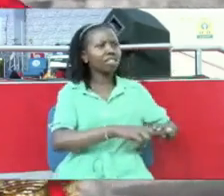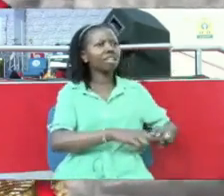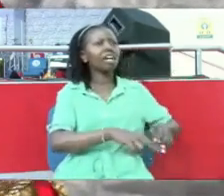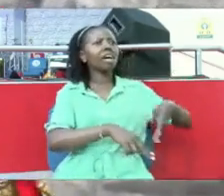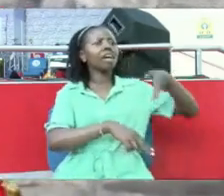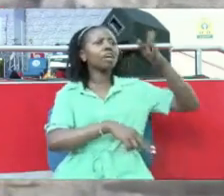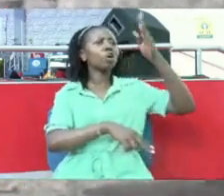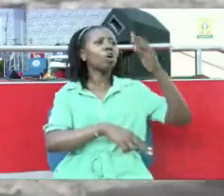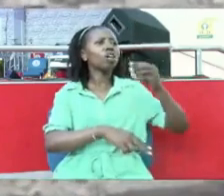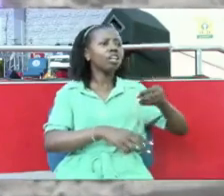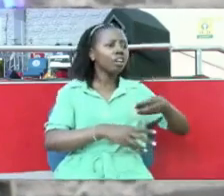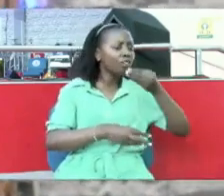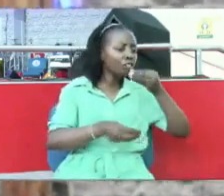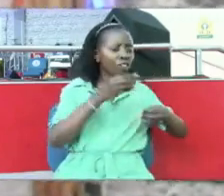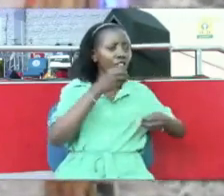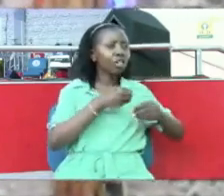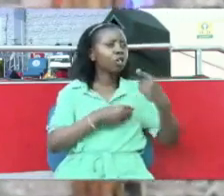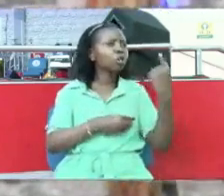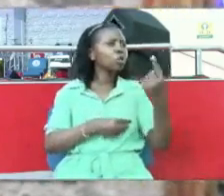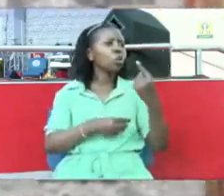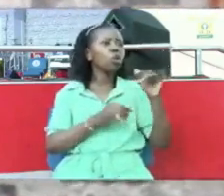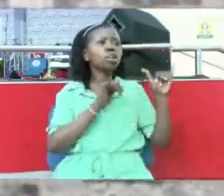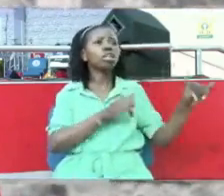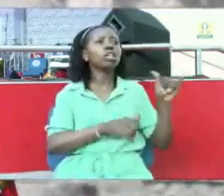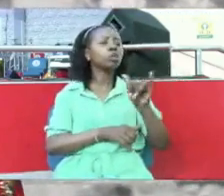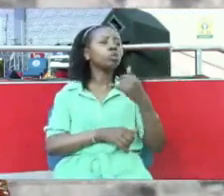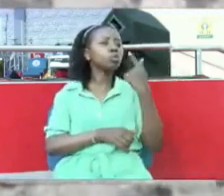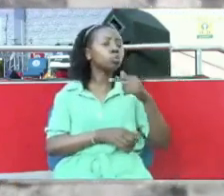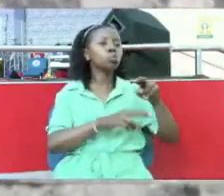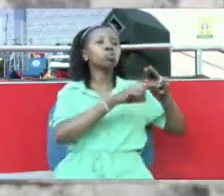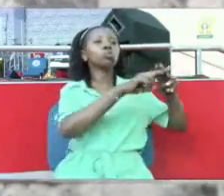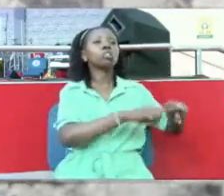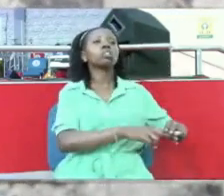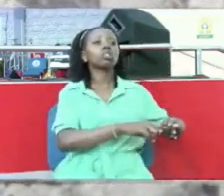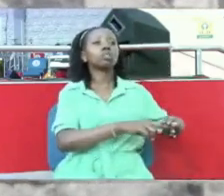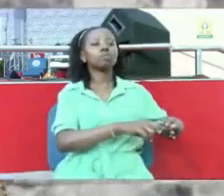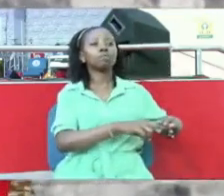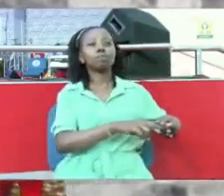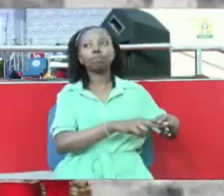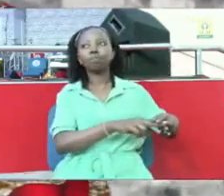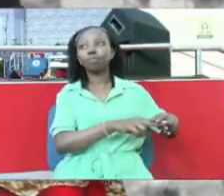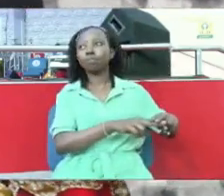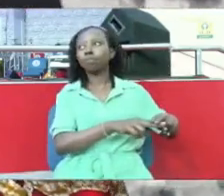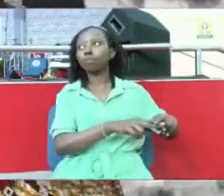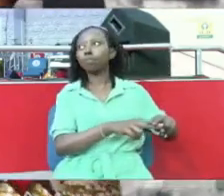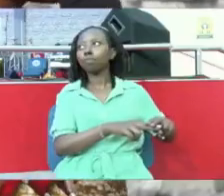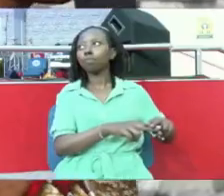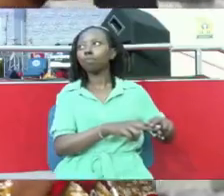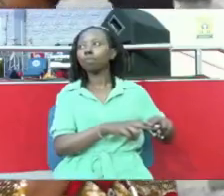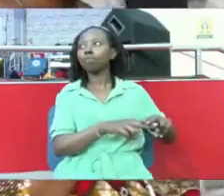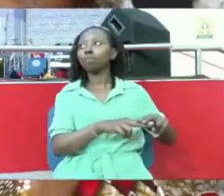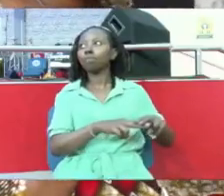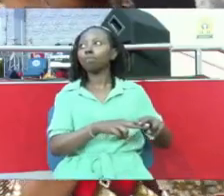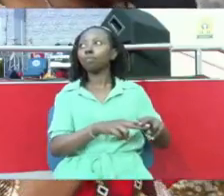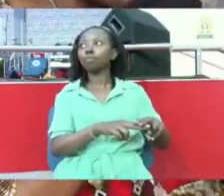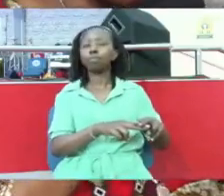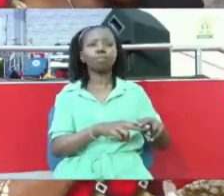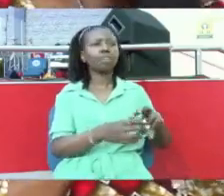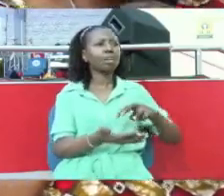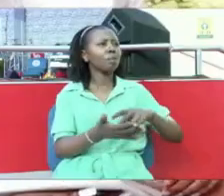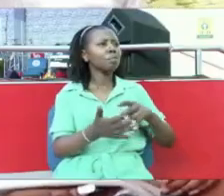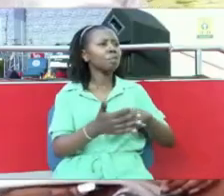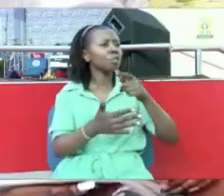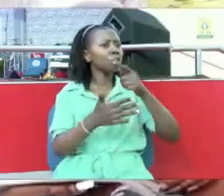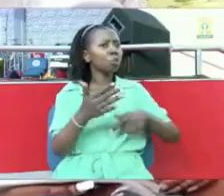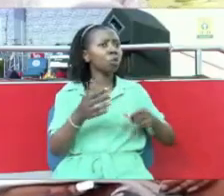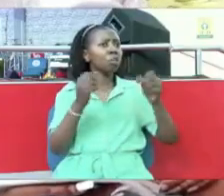were seated. Aliwaamuru wakaweze kuketi na wale tu walikuwa wameketi ndio waliweza kulishwa. In other words, if you